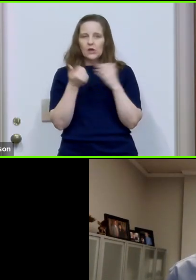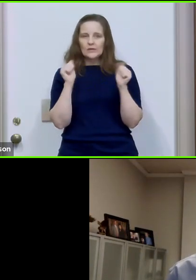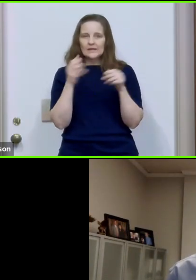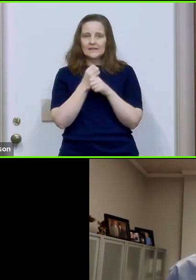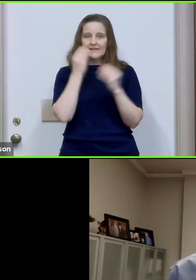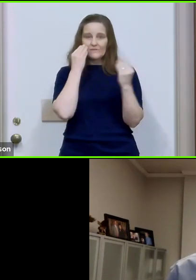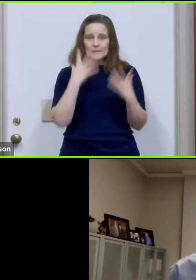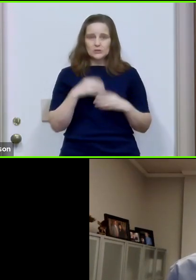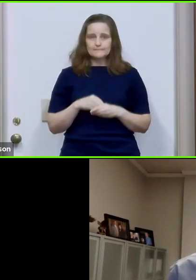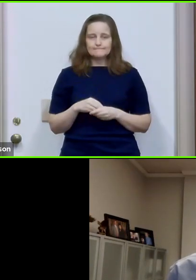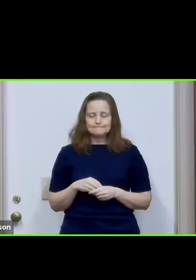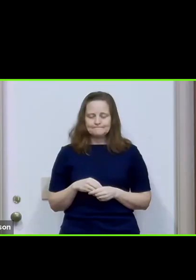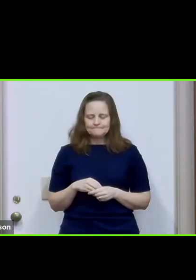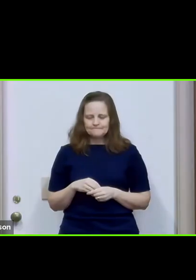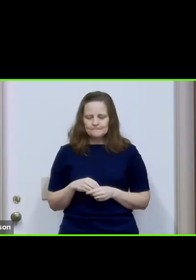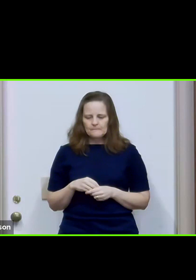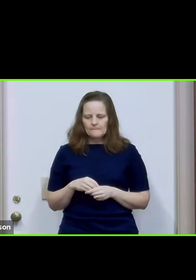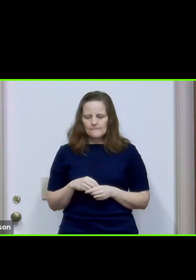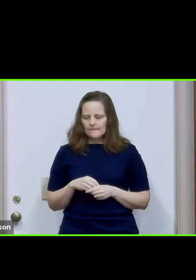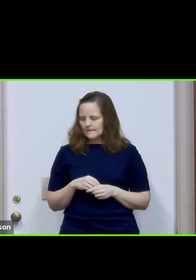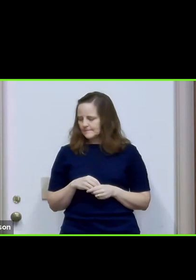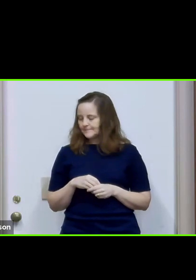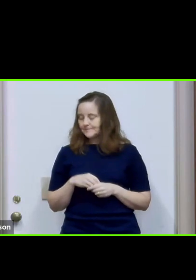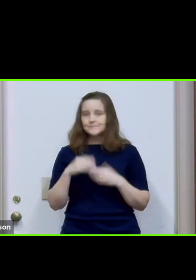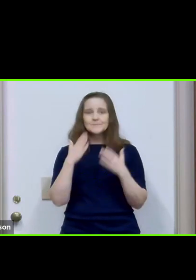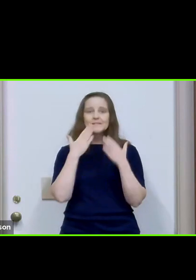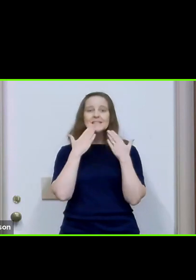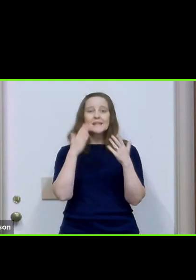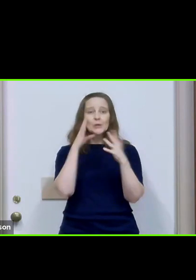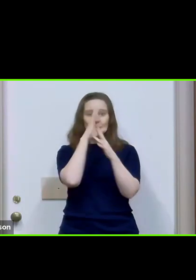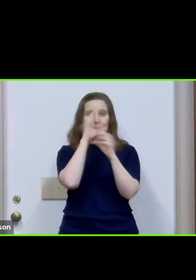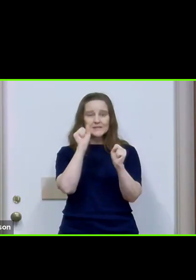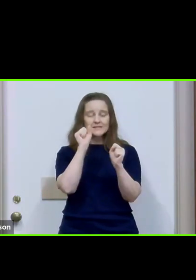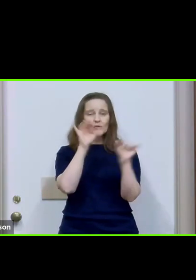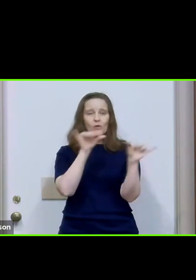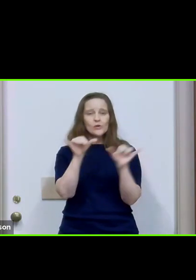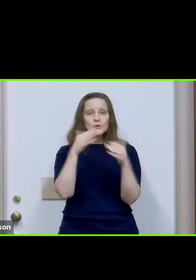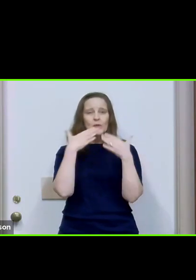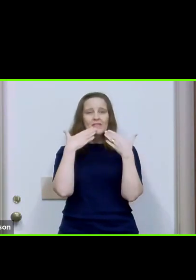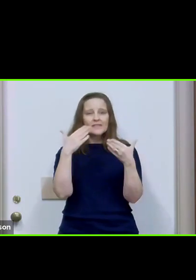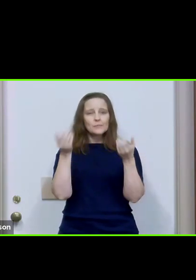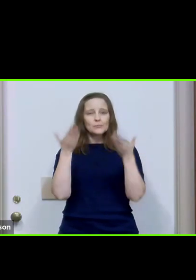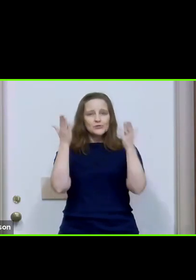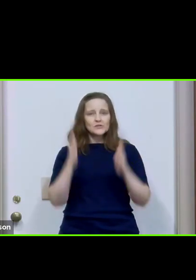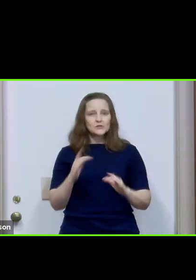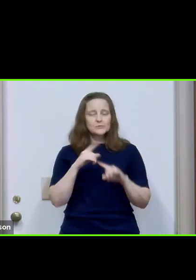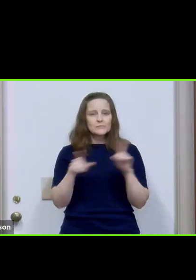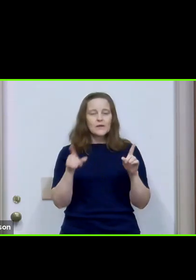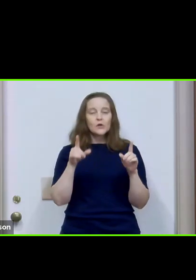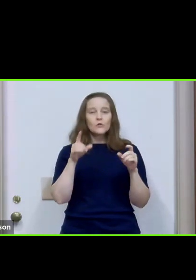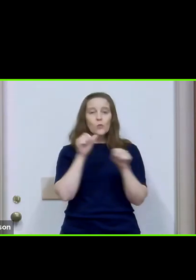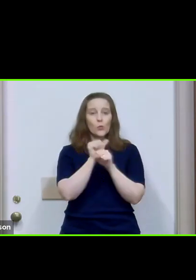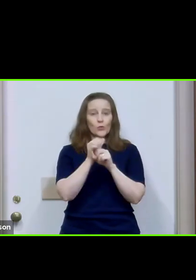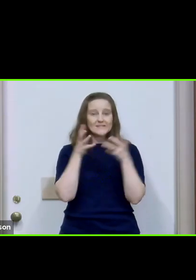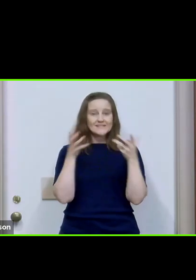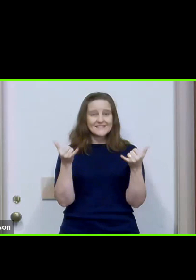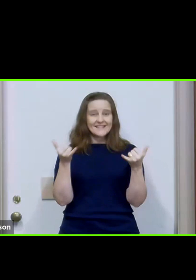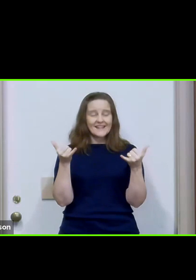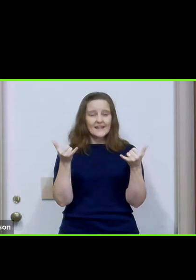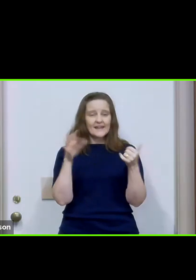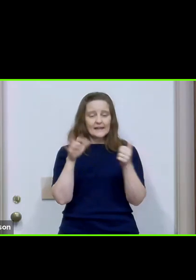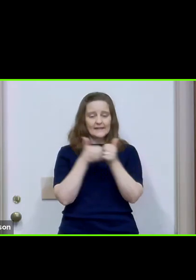information. Thank you, President Smatresk. And I want to also thank not only the presenters today who have worked a lot in advance